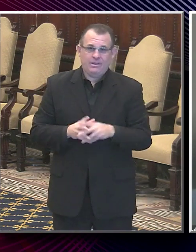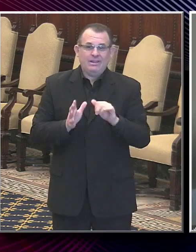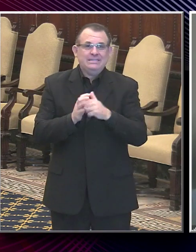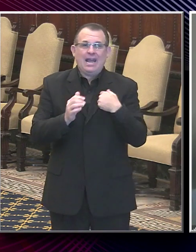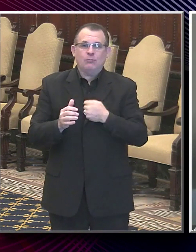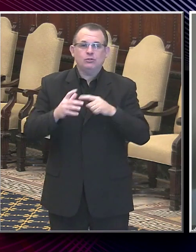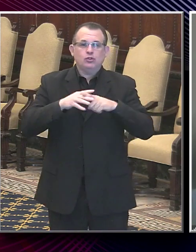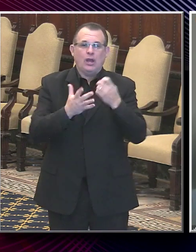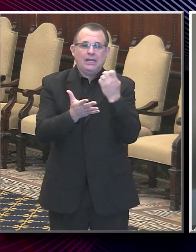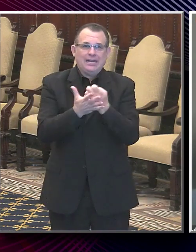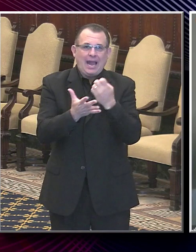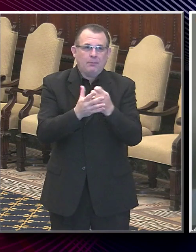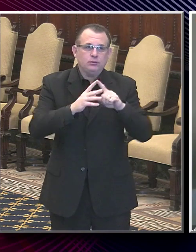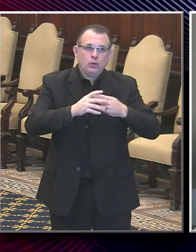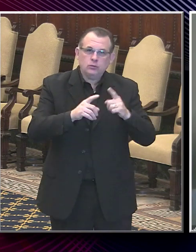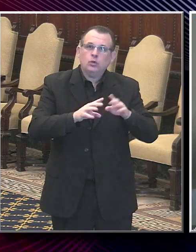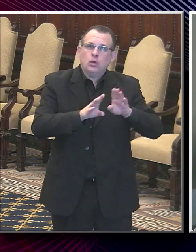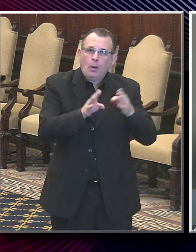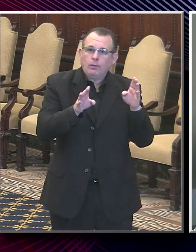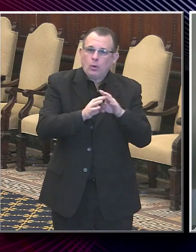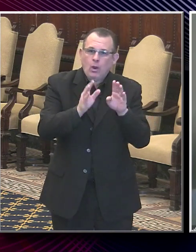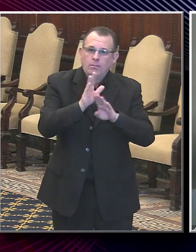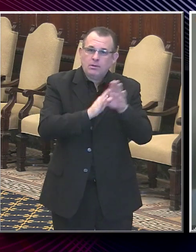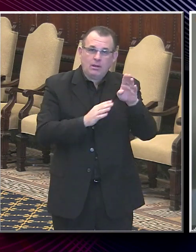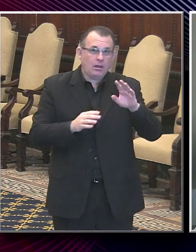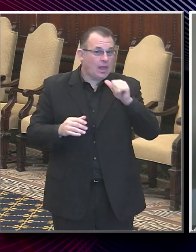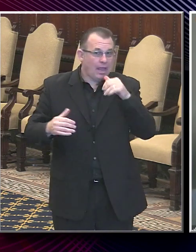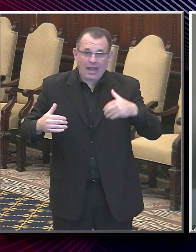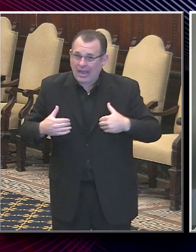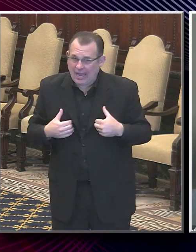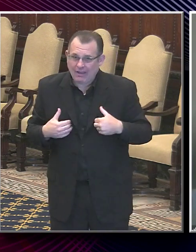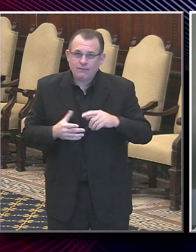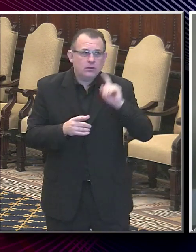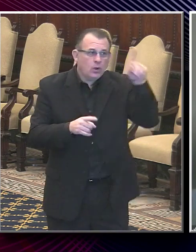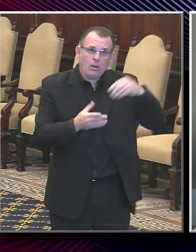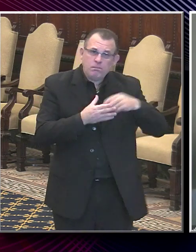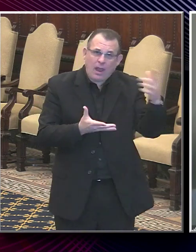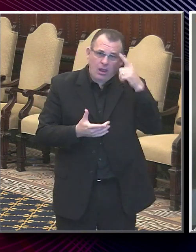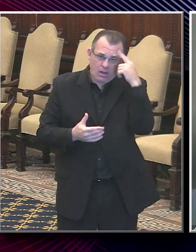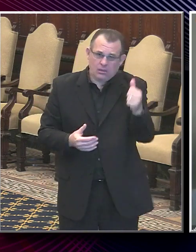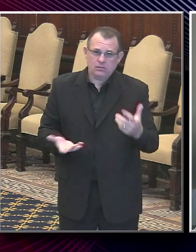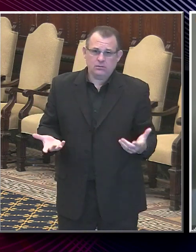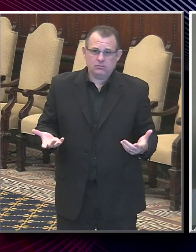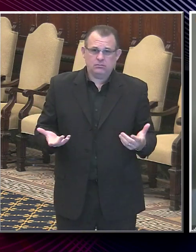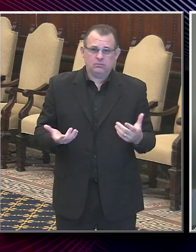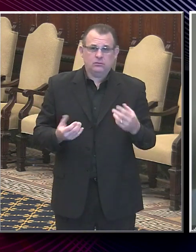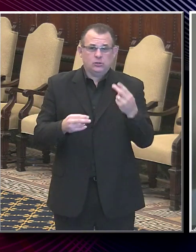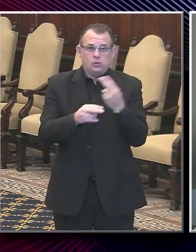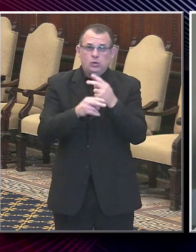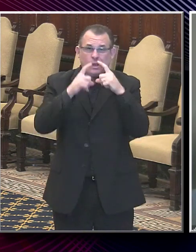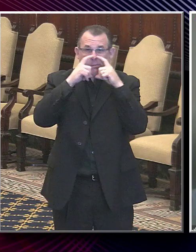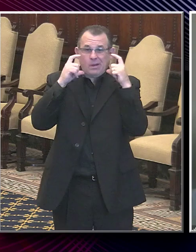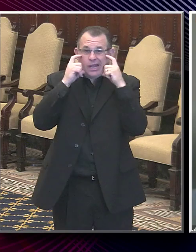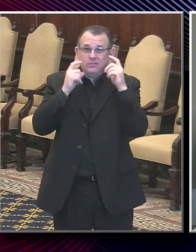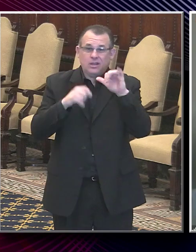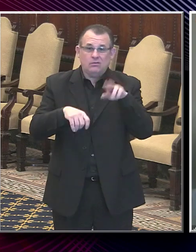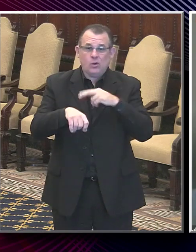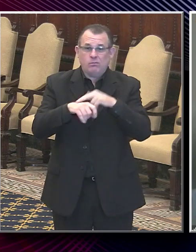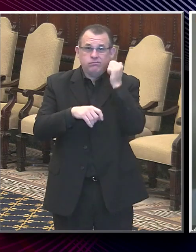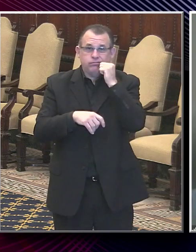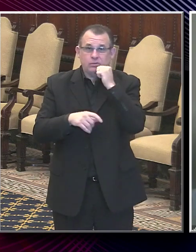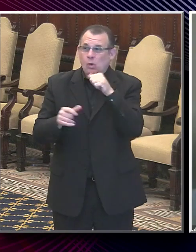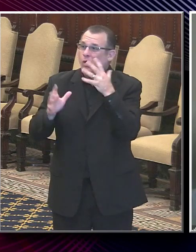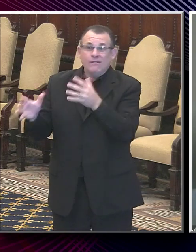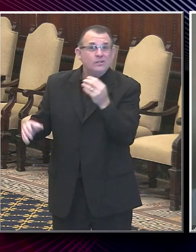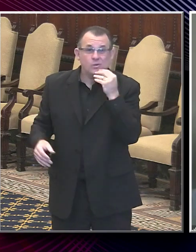economy safely. So if you haven't done it yet, get a mask and get used to wearing it. More information about all the data I just showed and about the epidemic